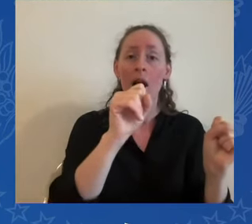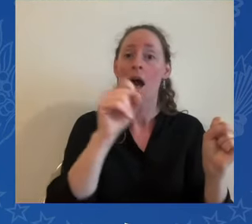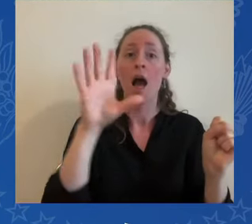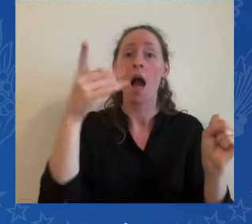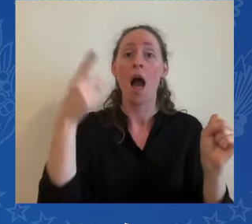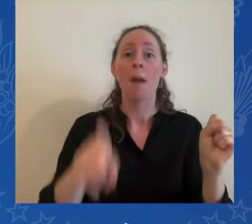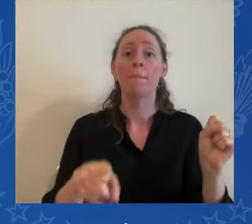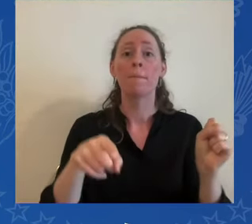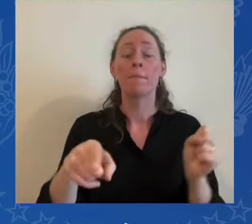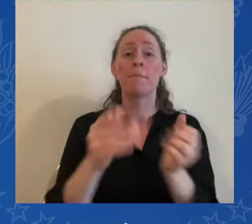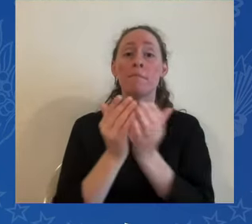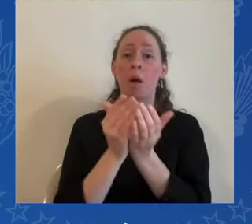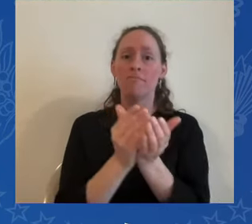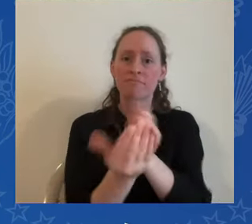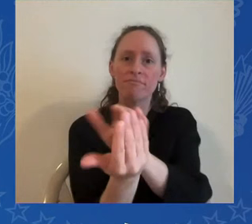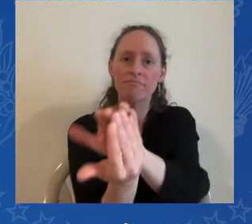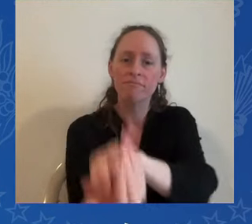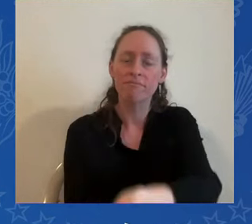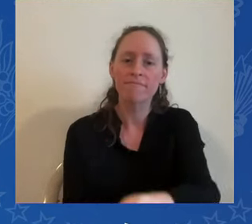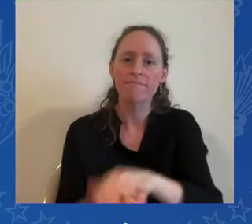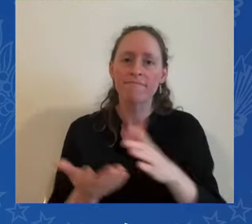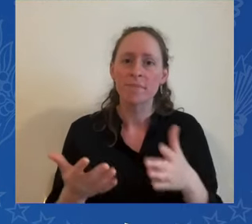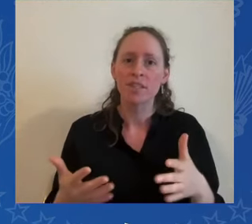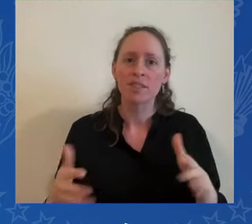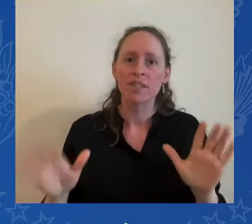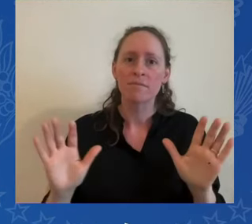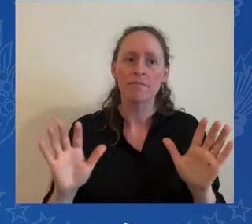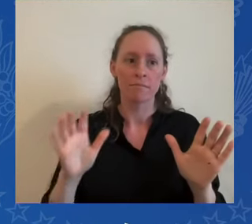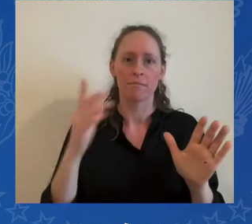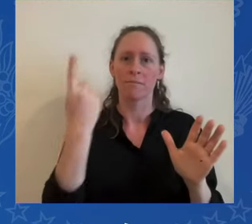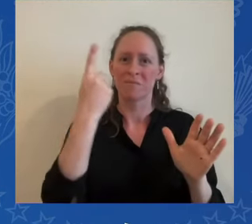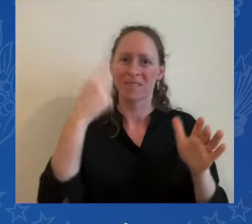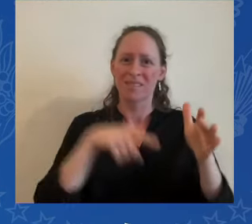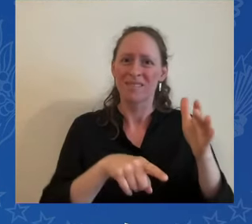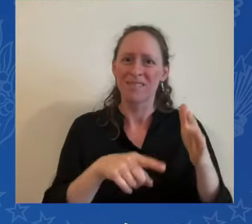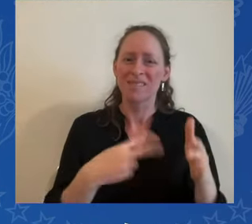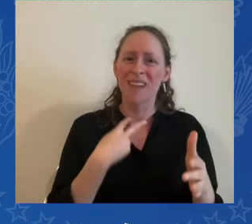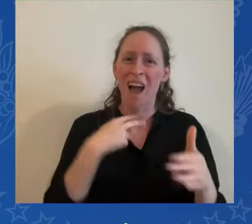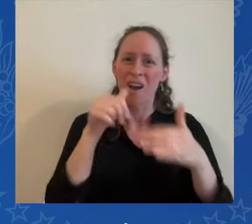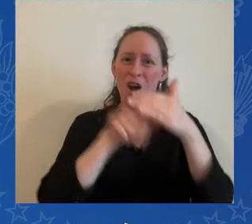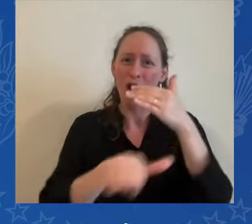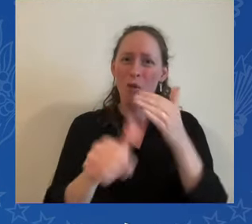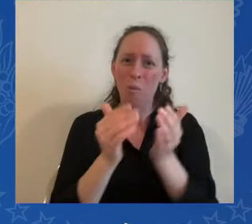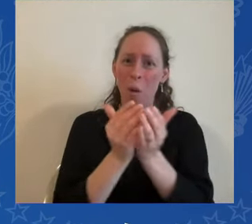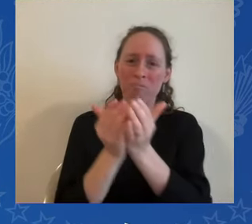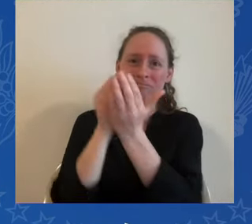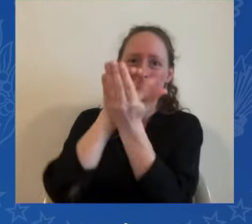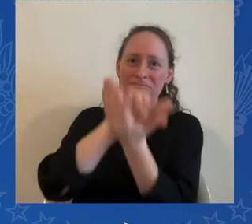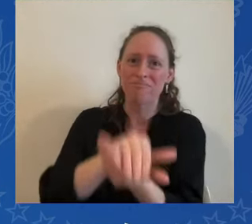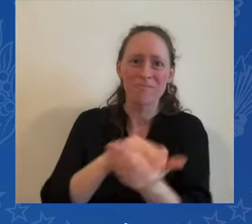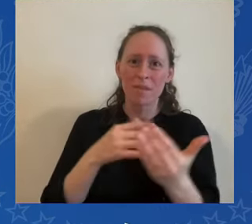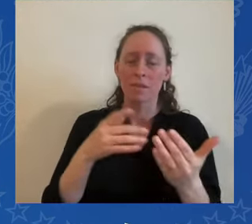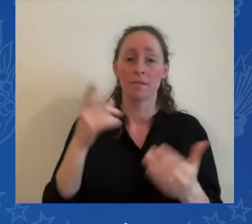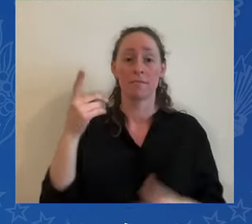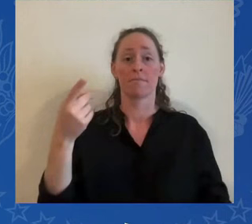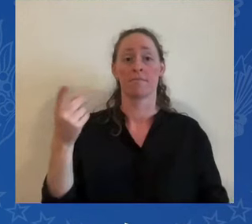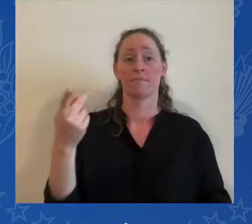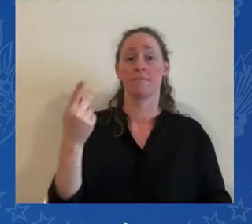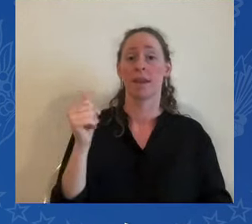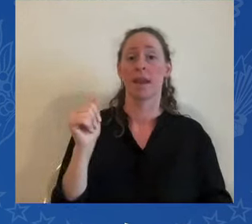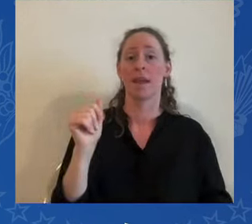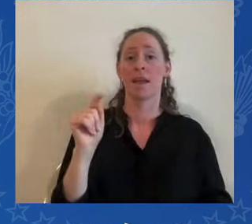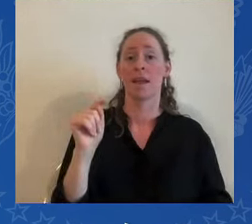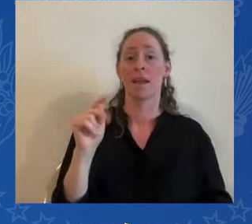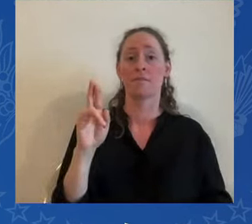boat. Without hesitation, firefighter Thornton removed his safety equipment and dove in. Imagine diving